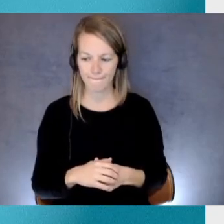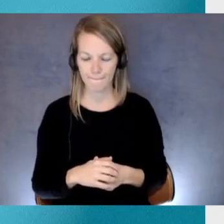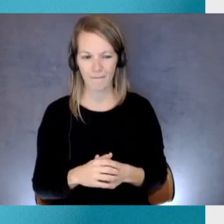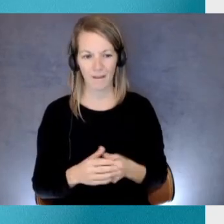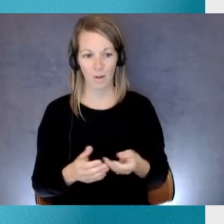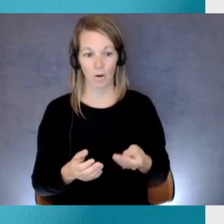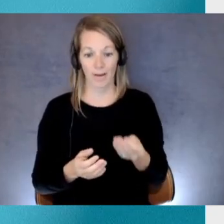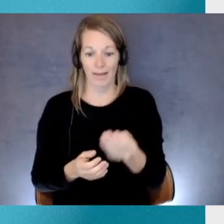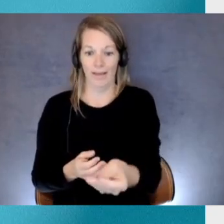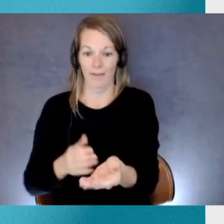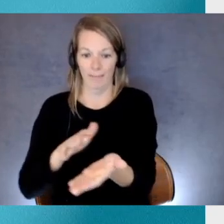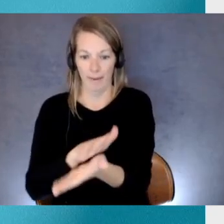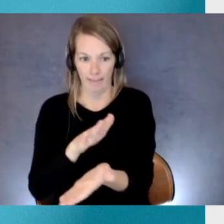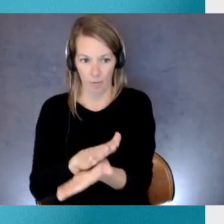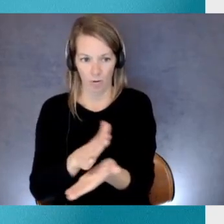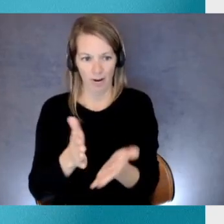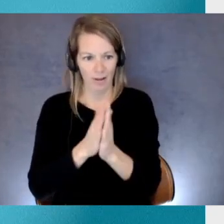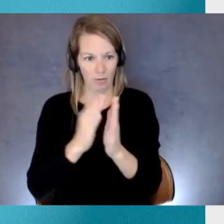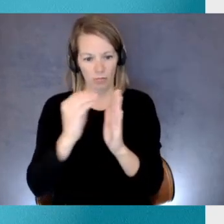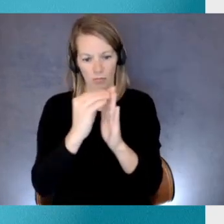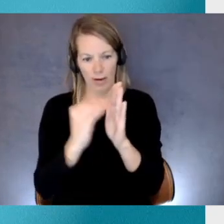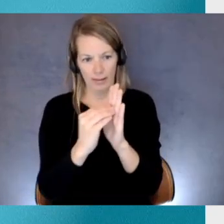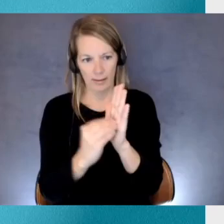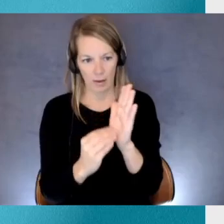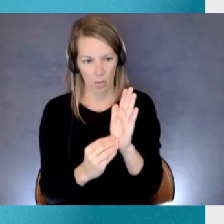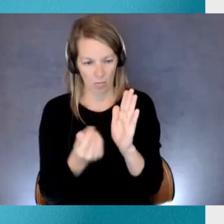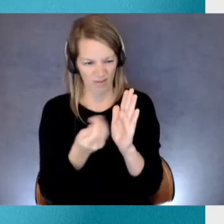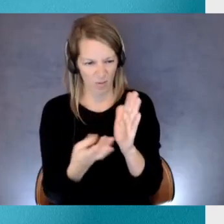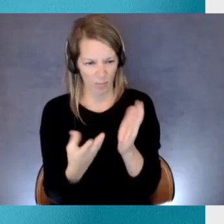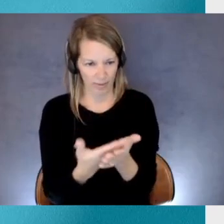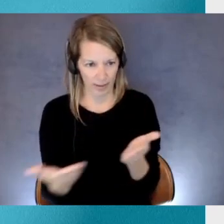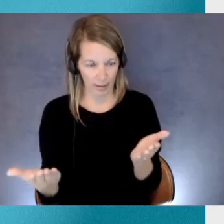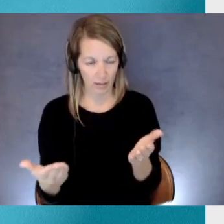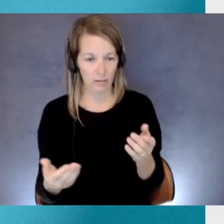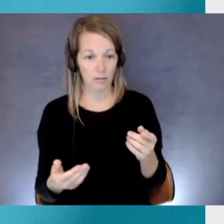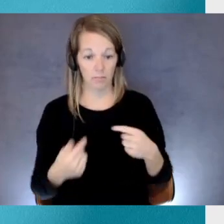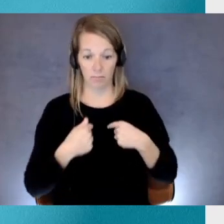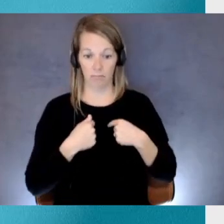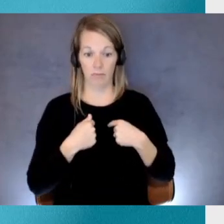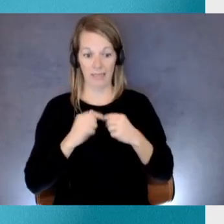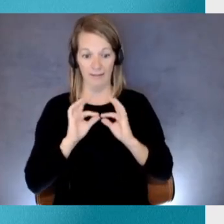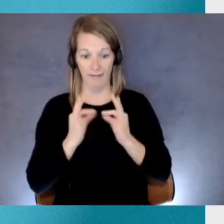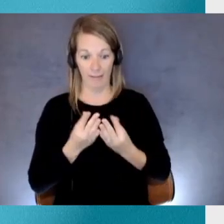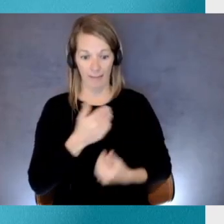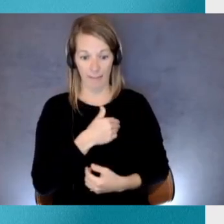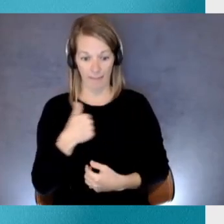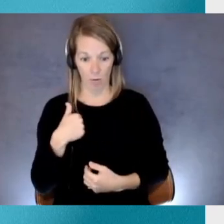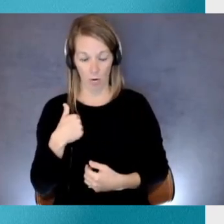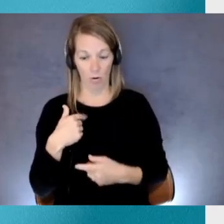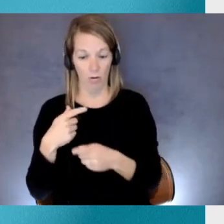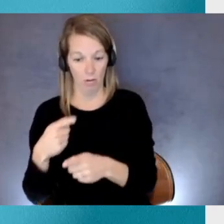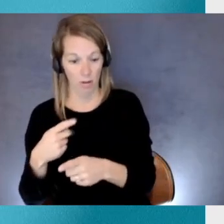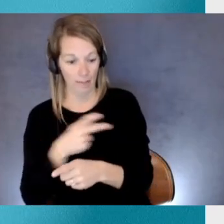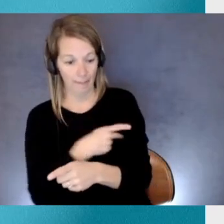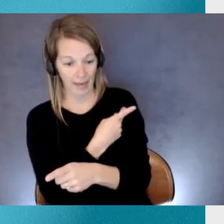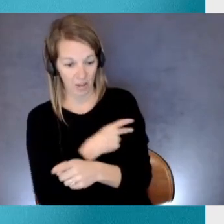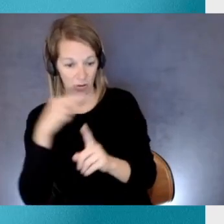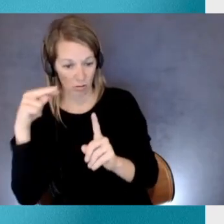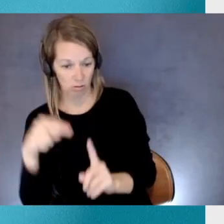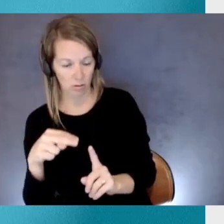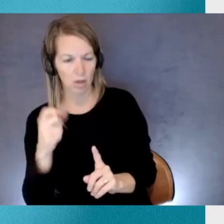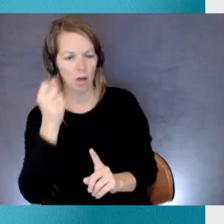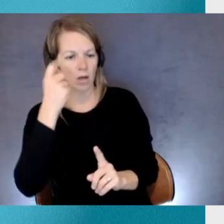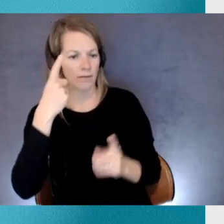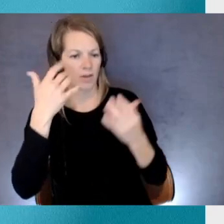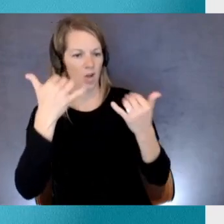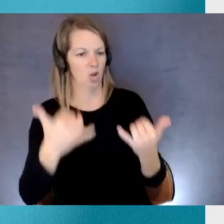that asks them to write down a few things that, as either the family member or the patient, that they understand about the current